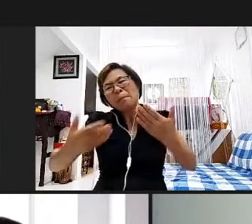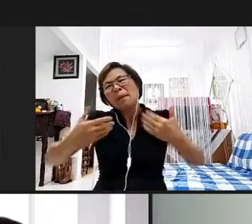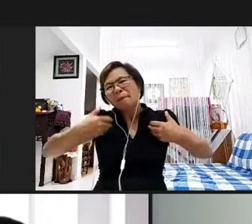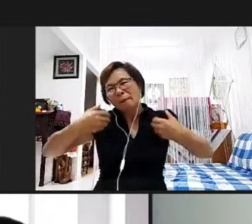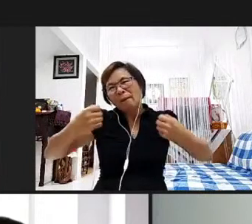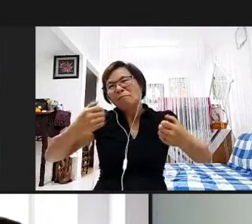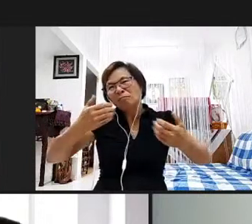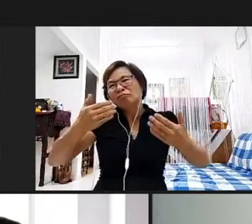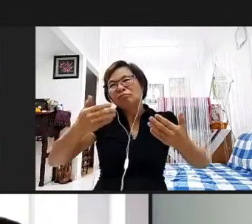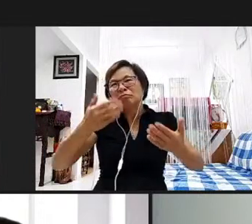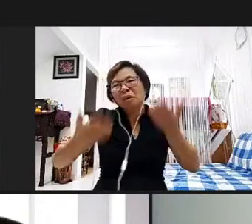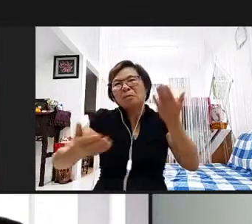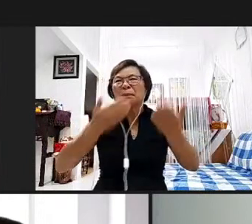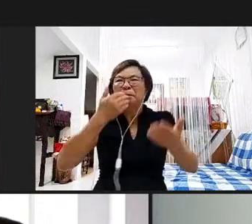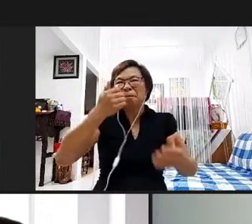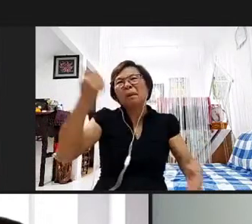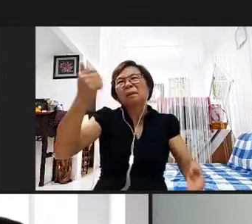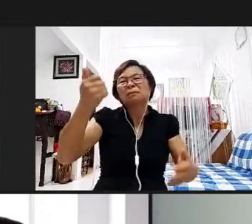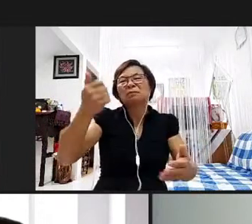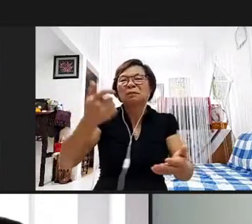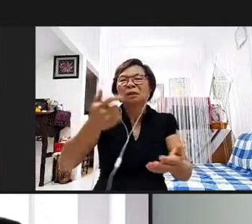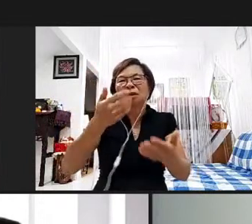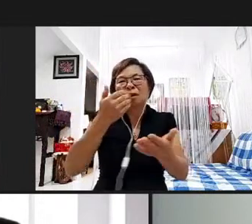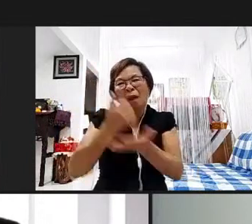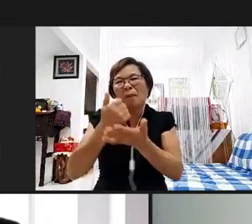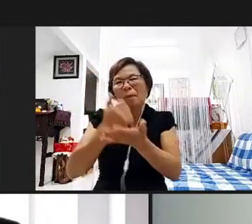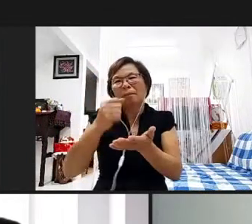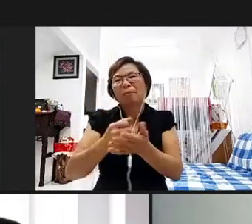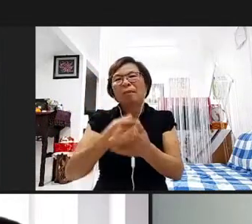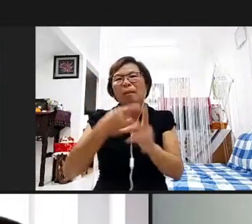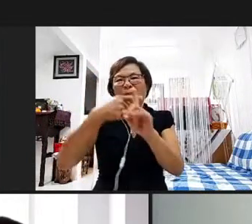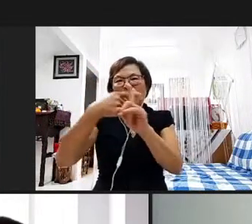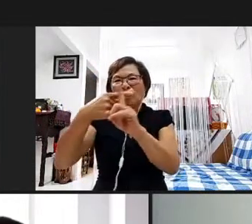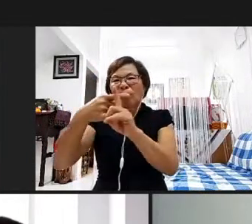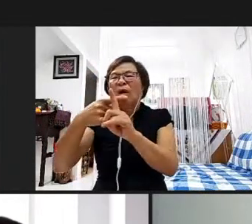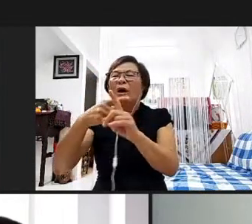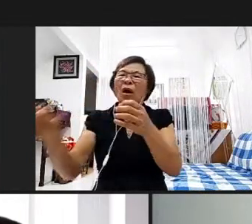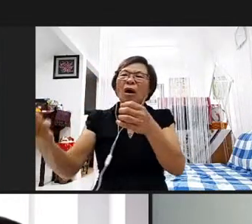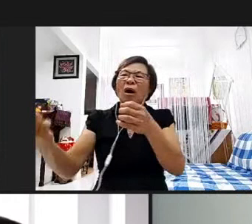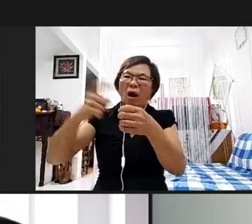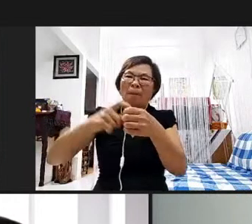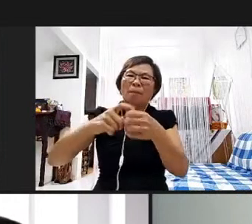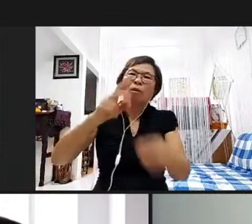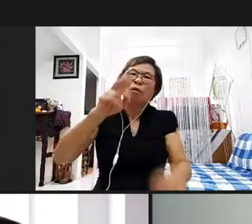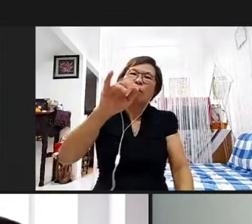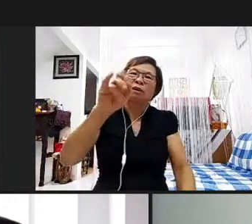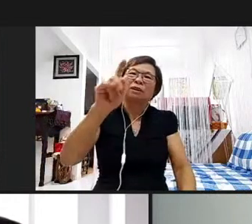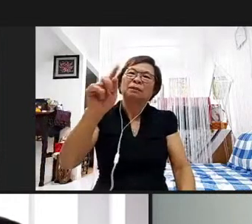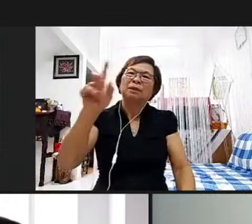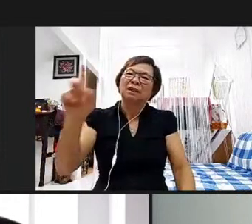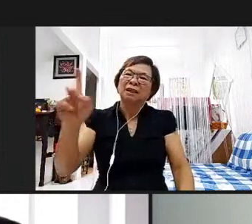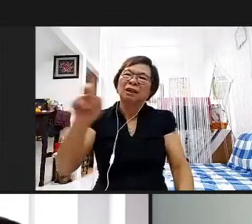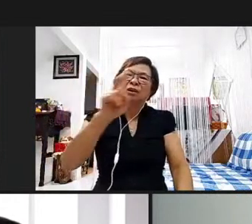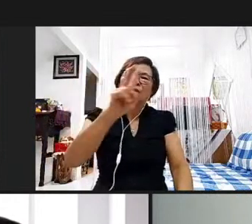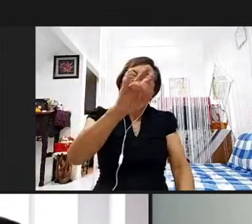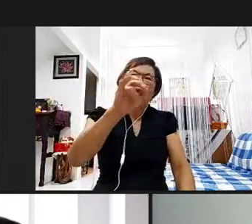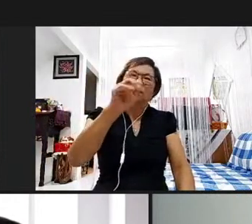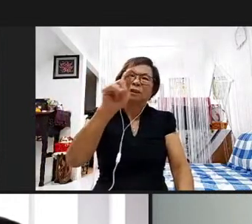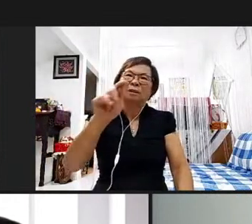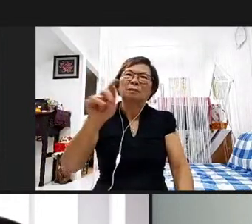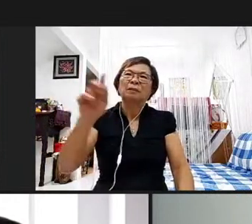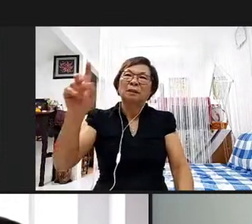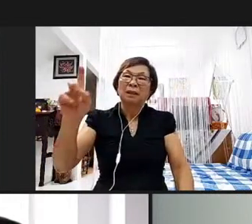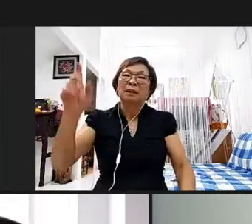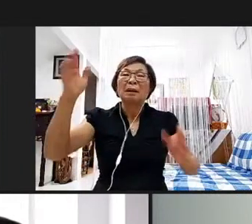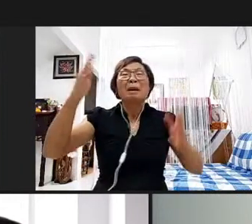think so far that is the only something positive about vitamin D supplements. Mind you, in Malaysia, we have hot